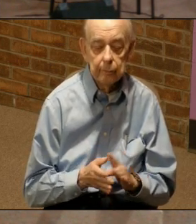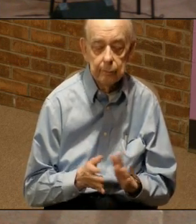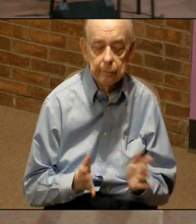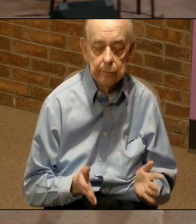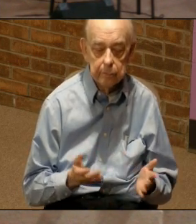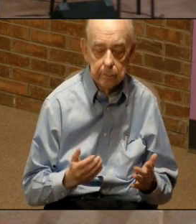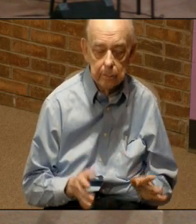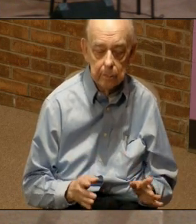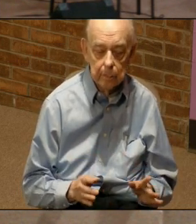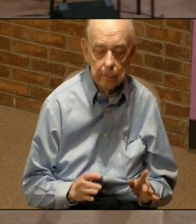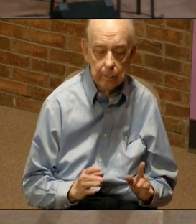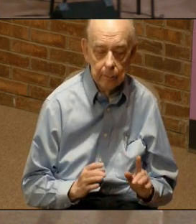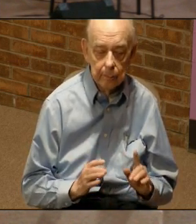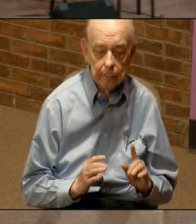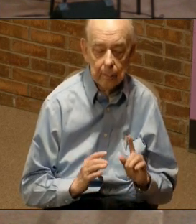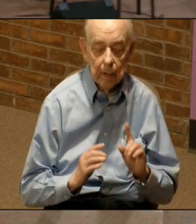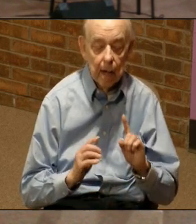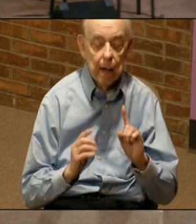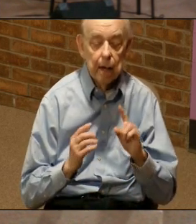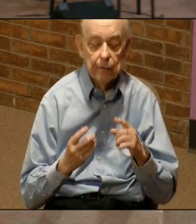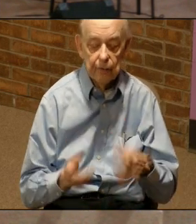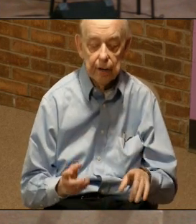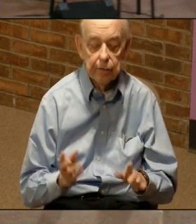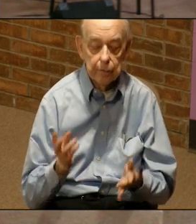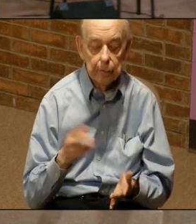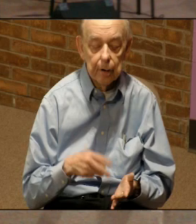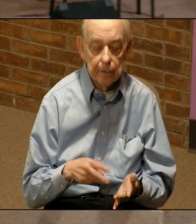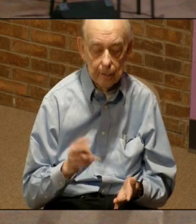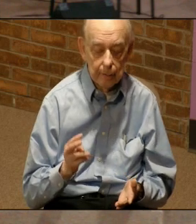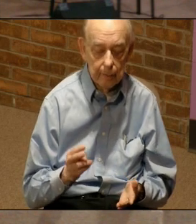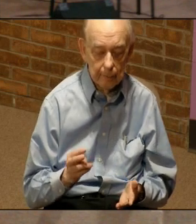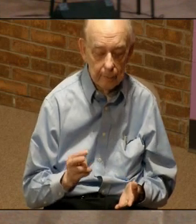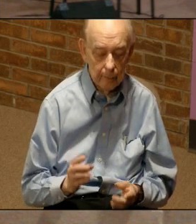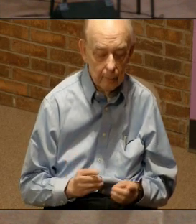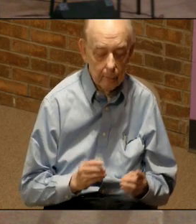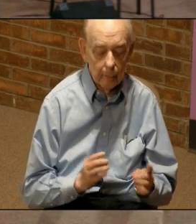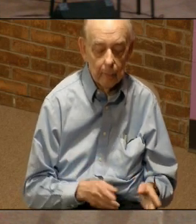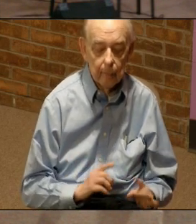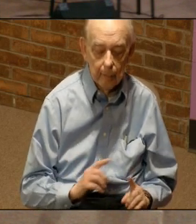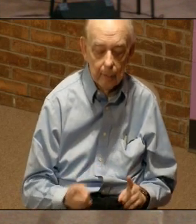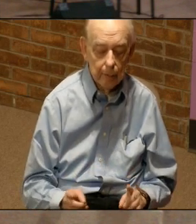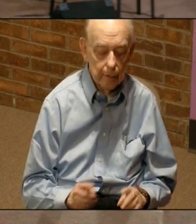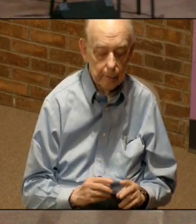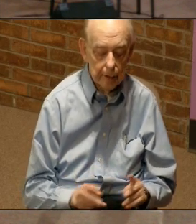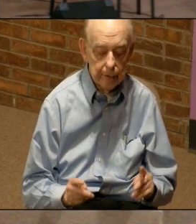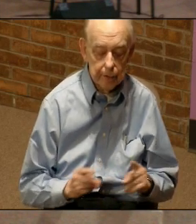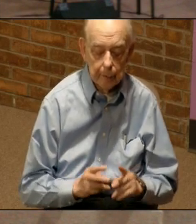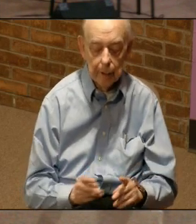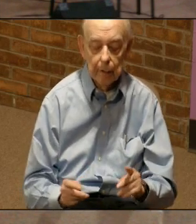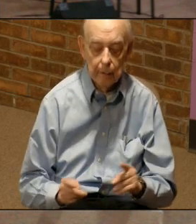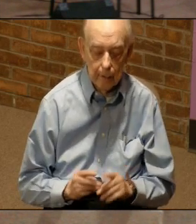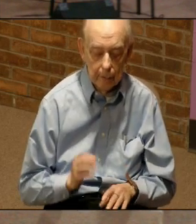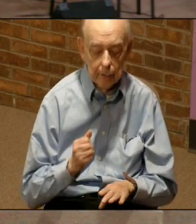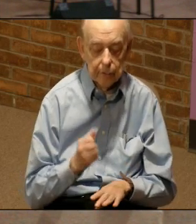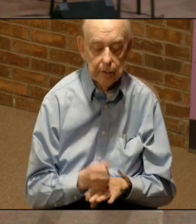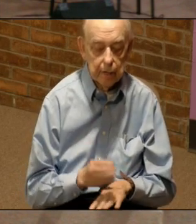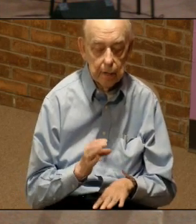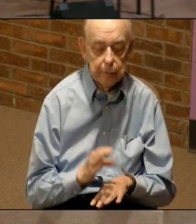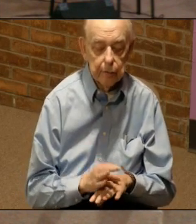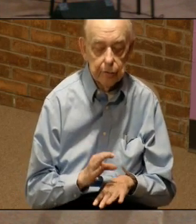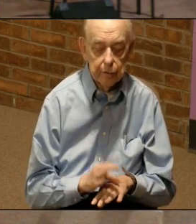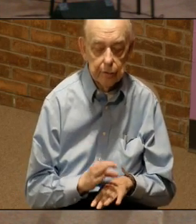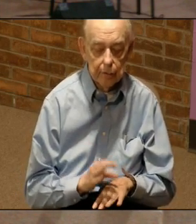Jesus had gone and resurrected. His disciples had gone from place to place and setting up